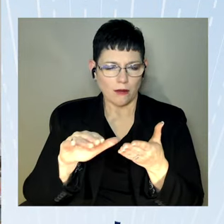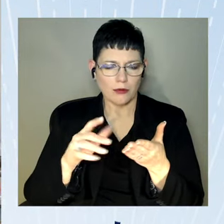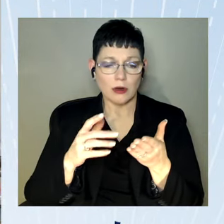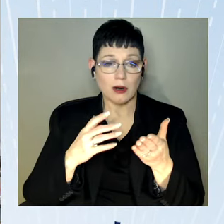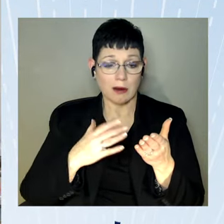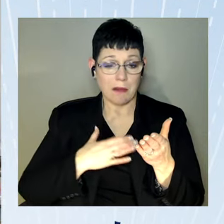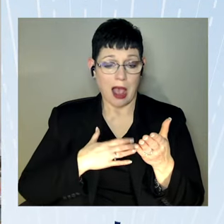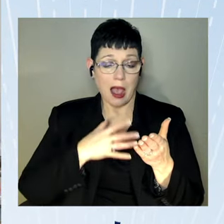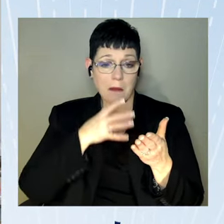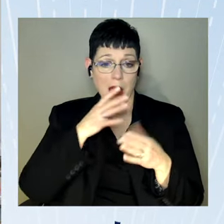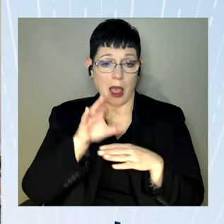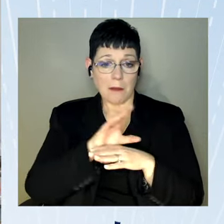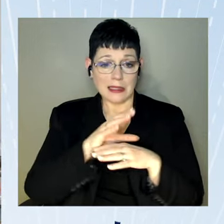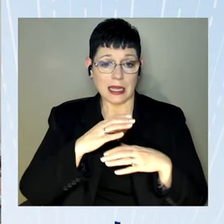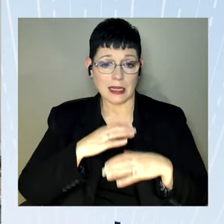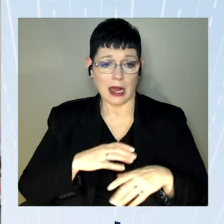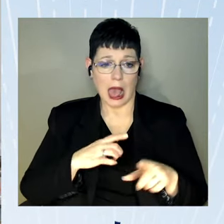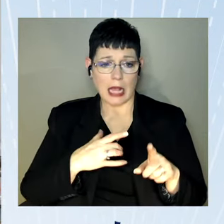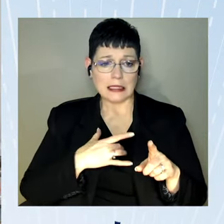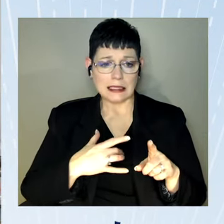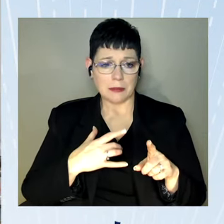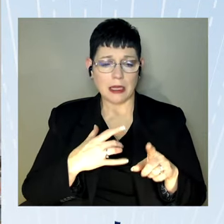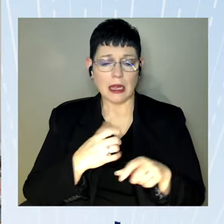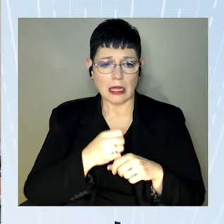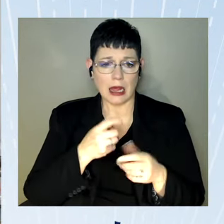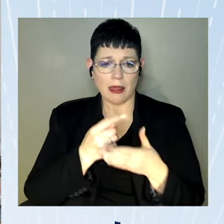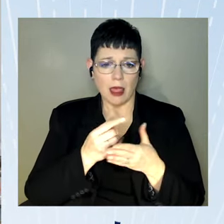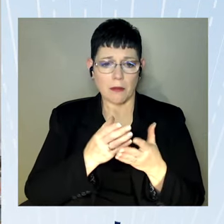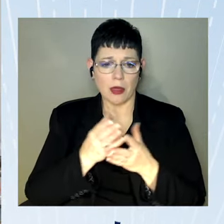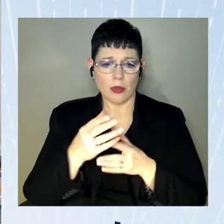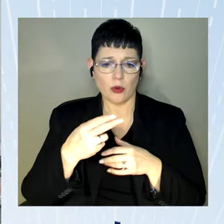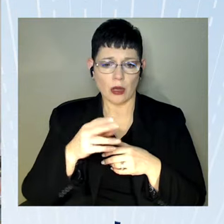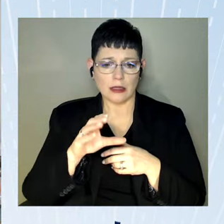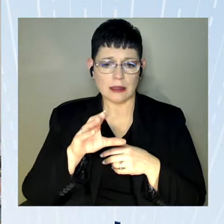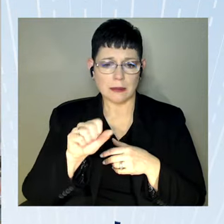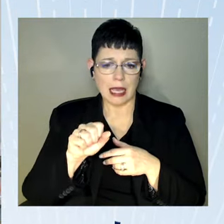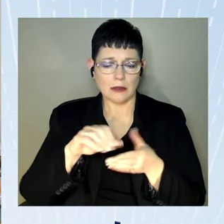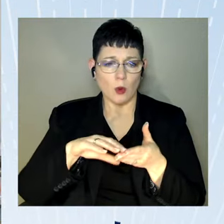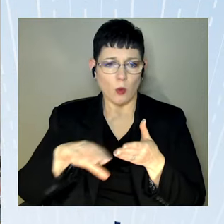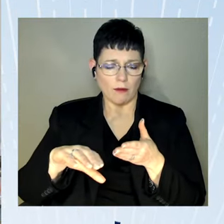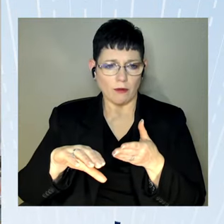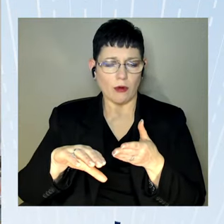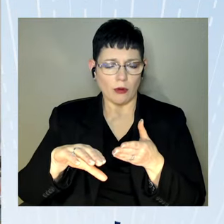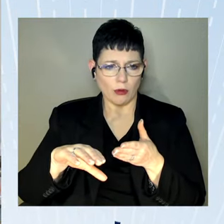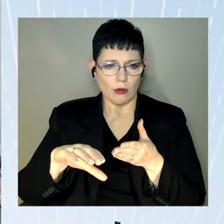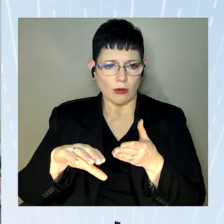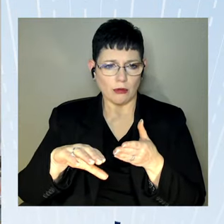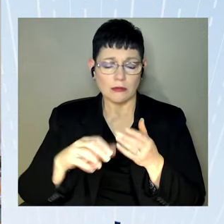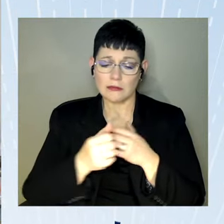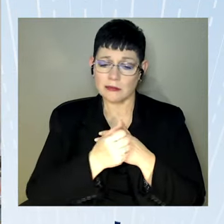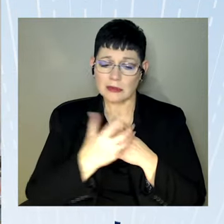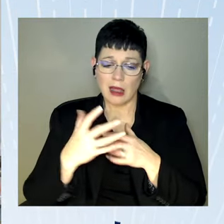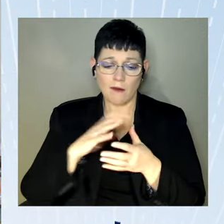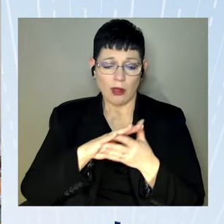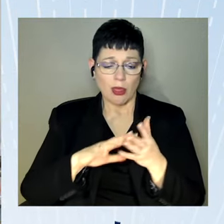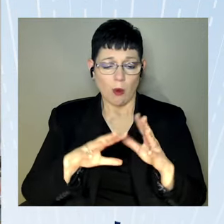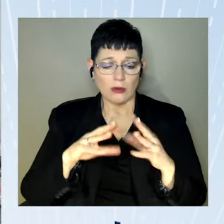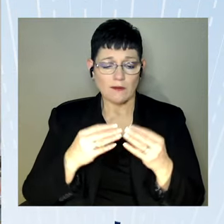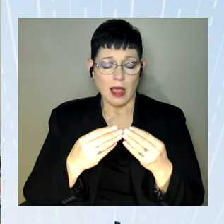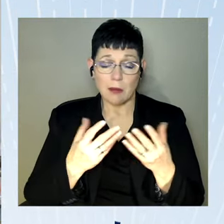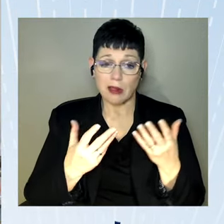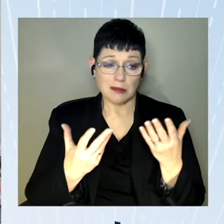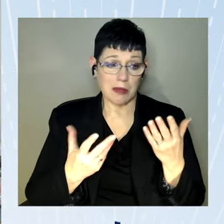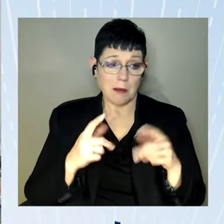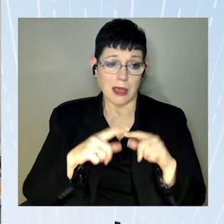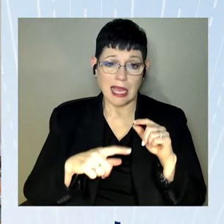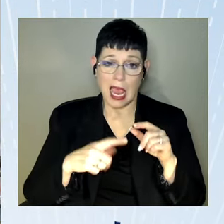business clients are receiving therapy through their HCBS waivers. Several of these families would not be able to